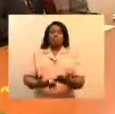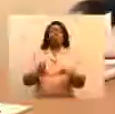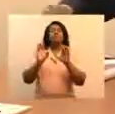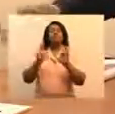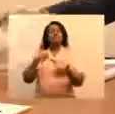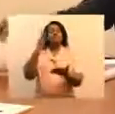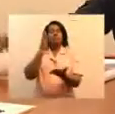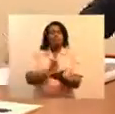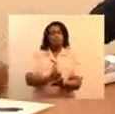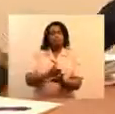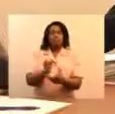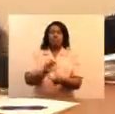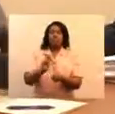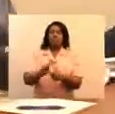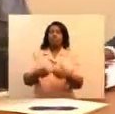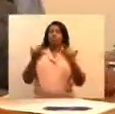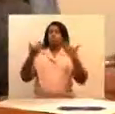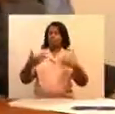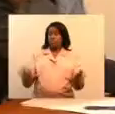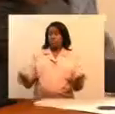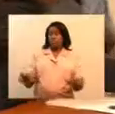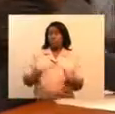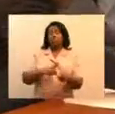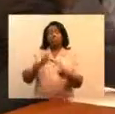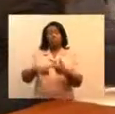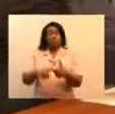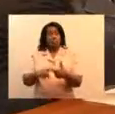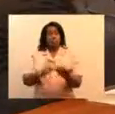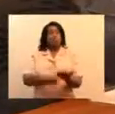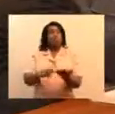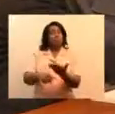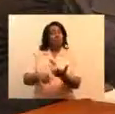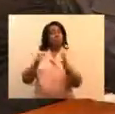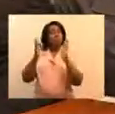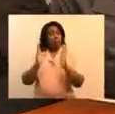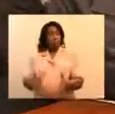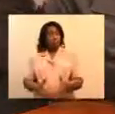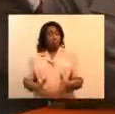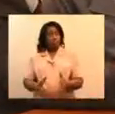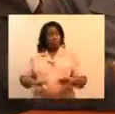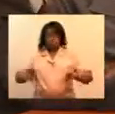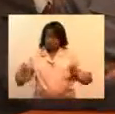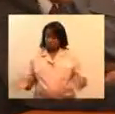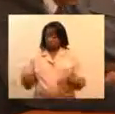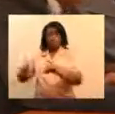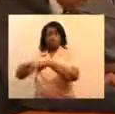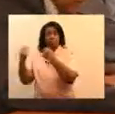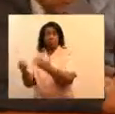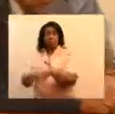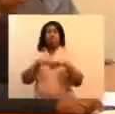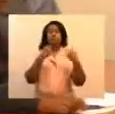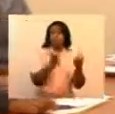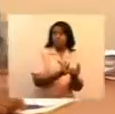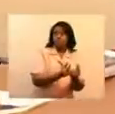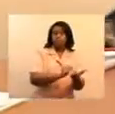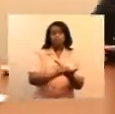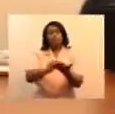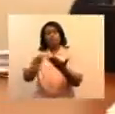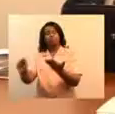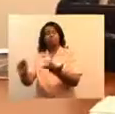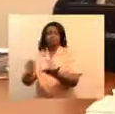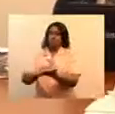dispute. The mediation agreement will then be reduced in writing by the parties with the assistance of the